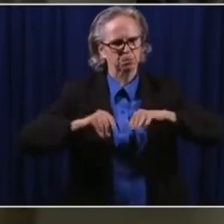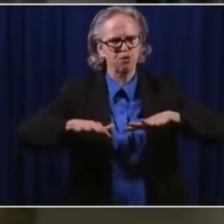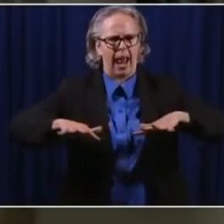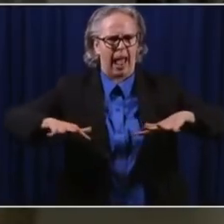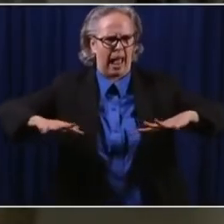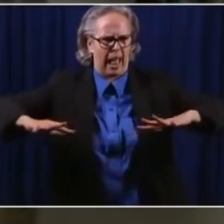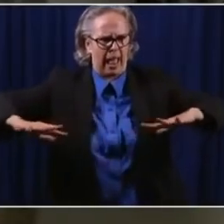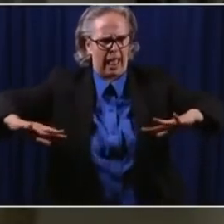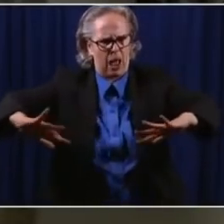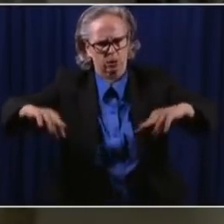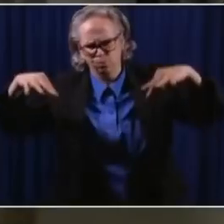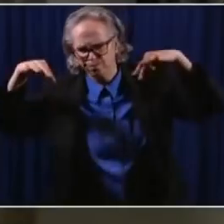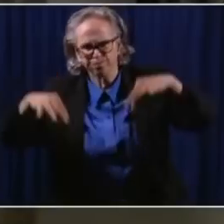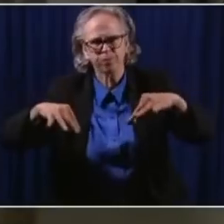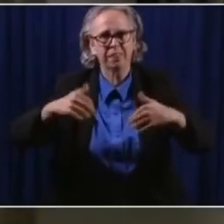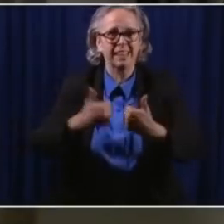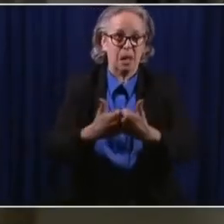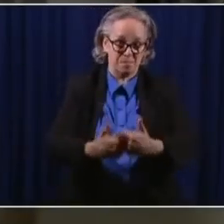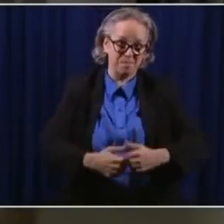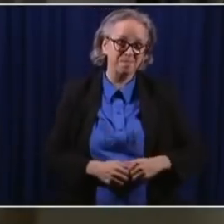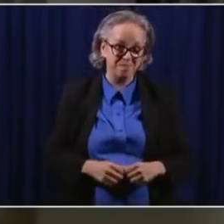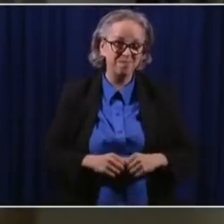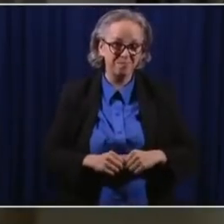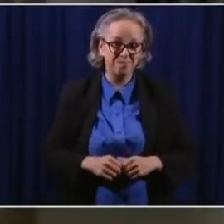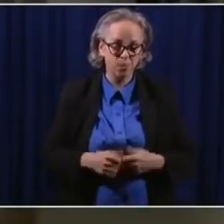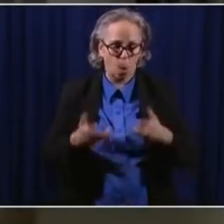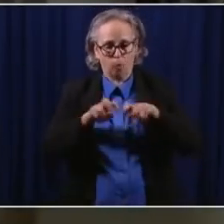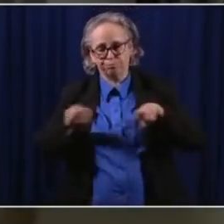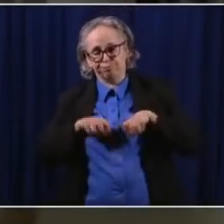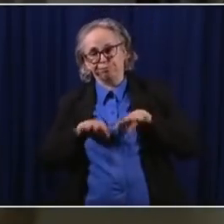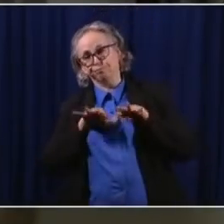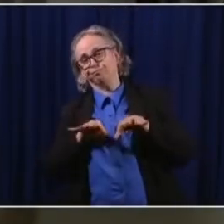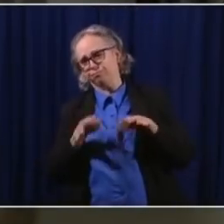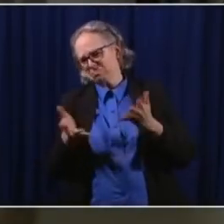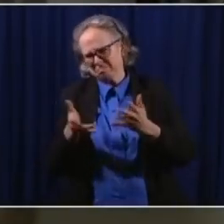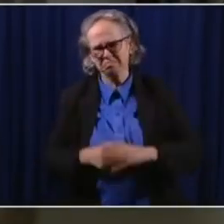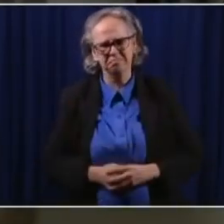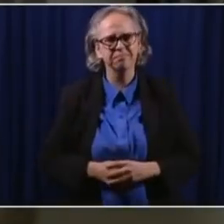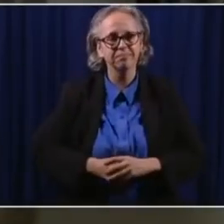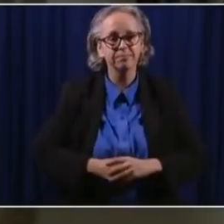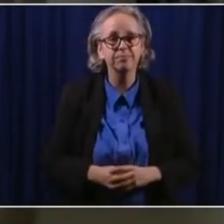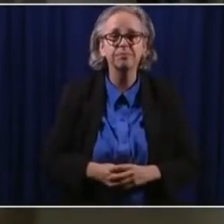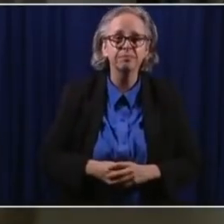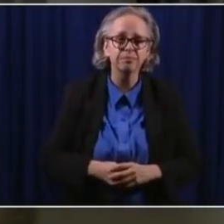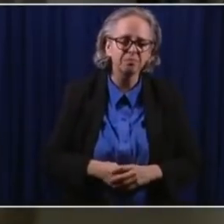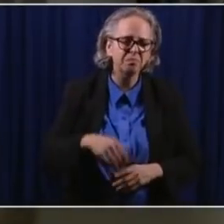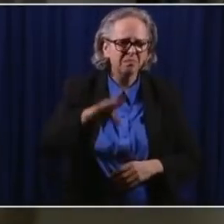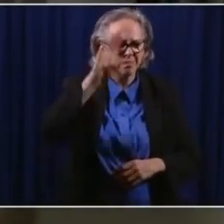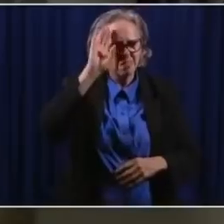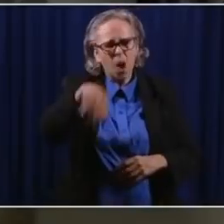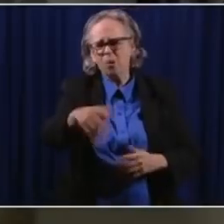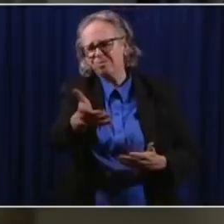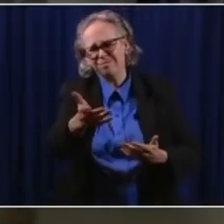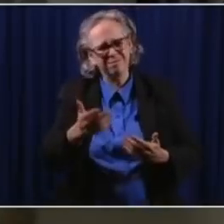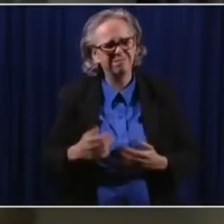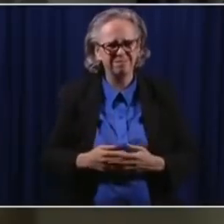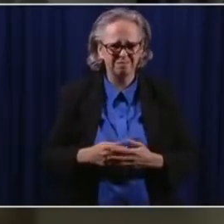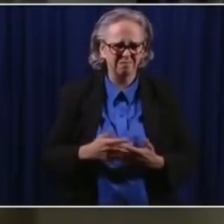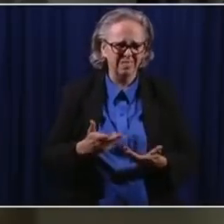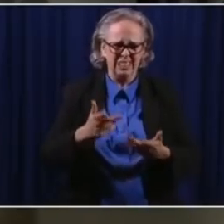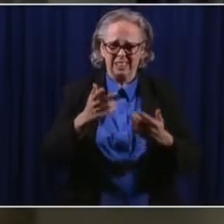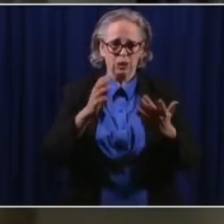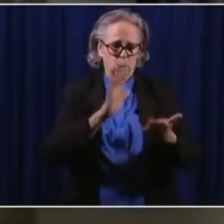We know that the fixed seating capacity of some sports venues, particularly our smaller